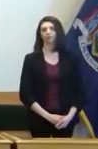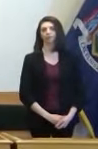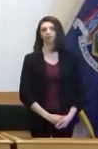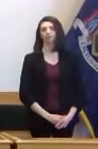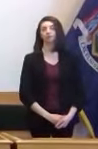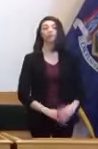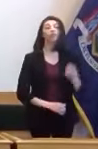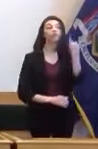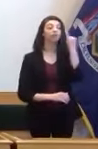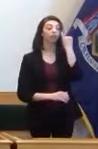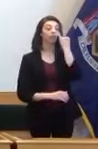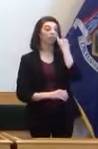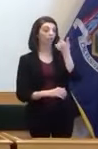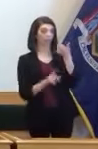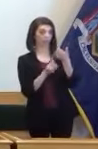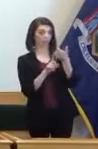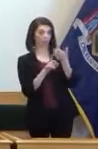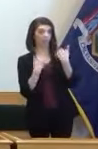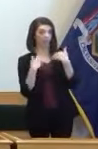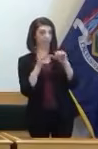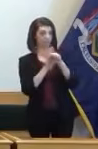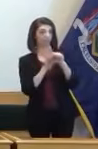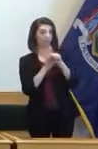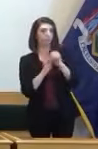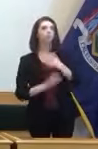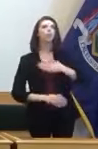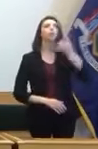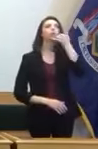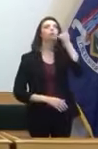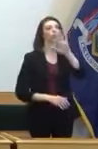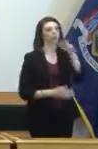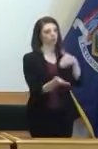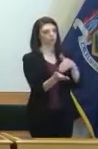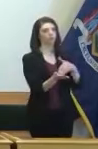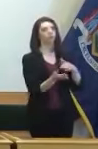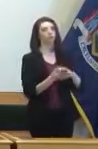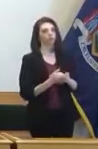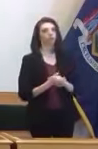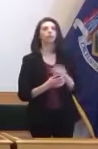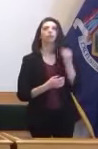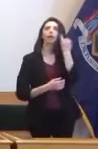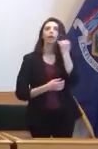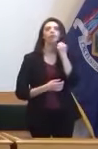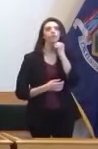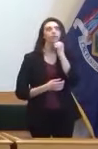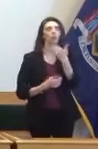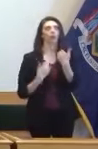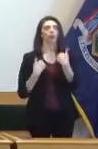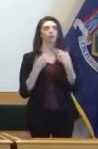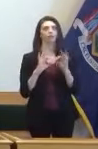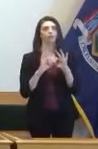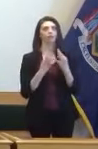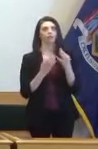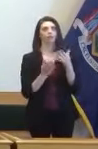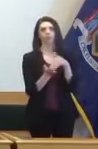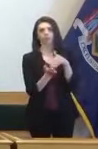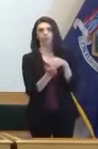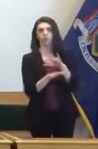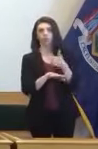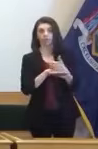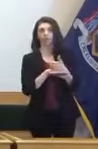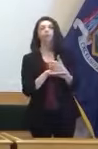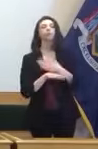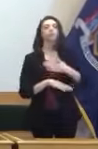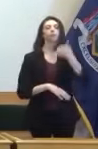Certainly, if you have symptoms, we'd encourage you to call your physician. If you do not have a physician, I would encourage you to call the